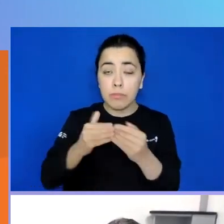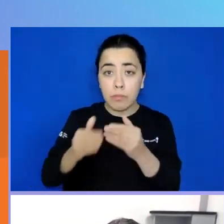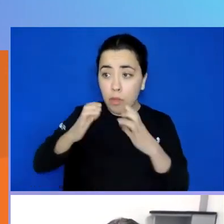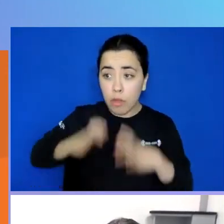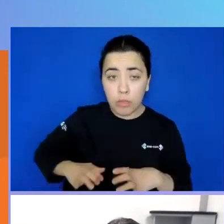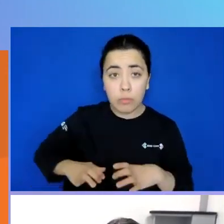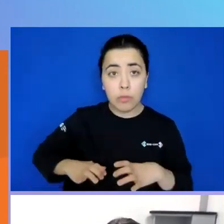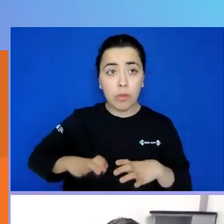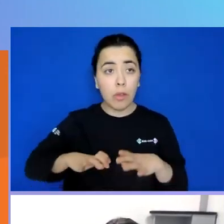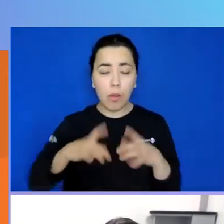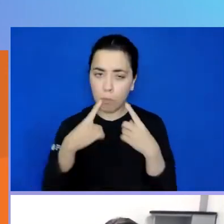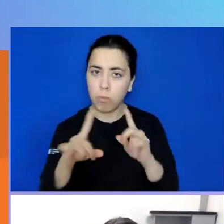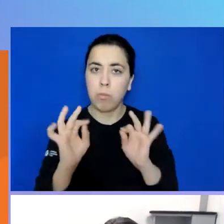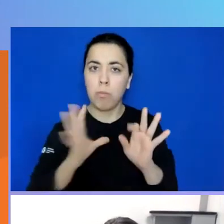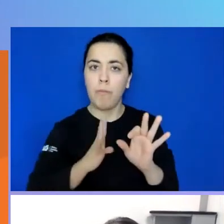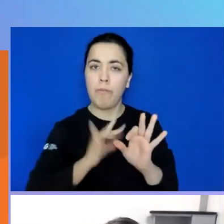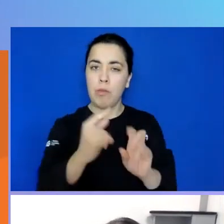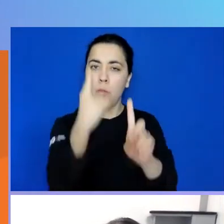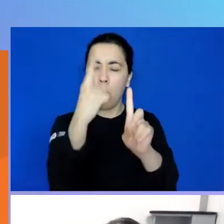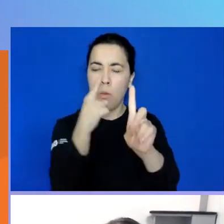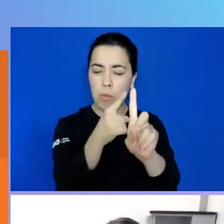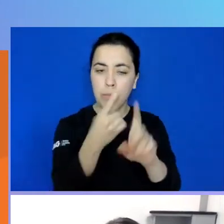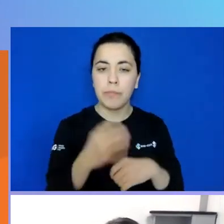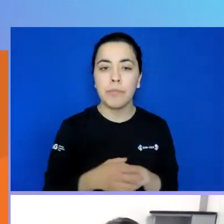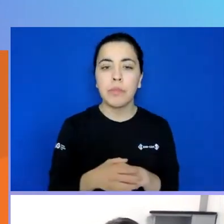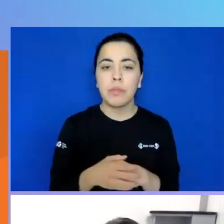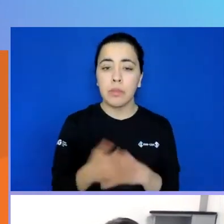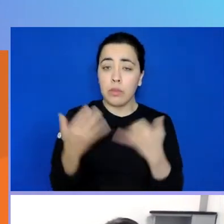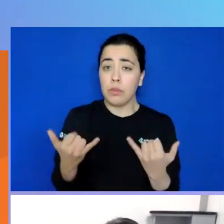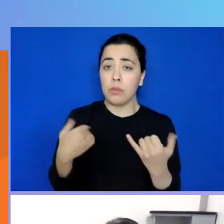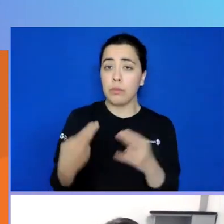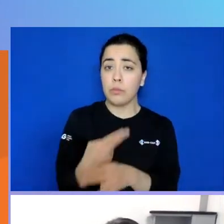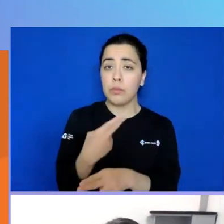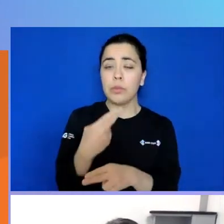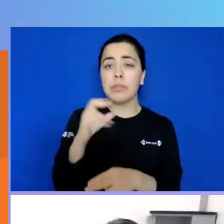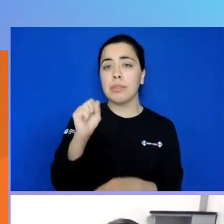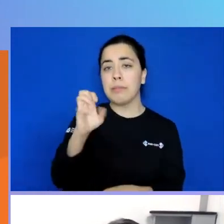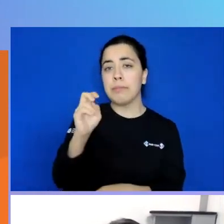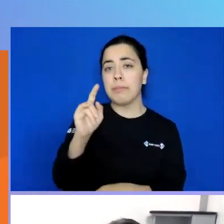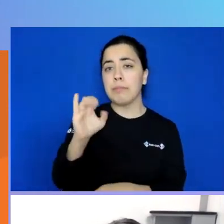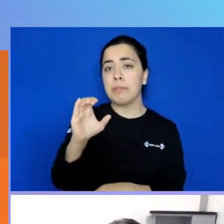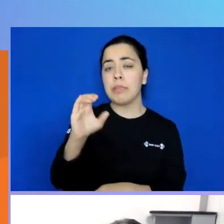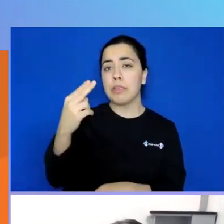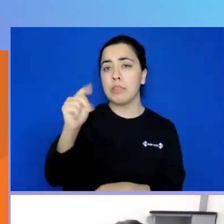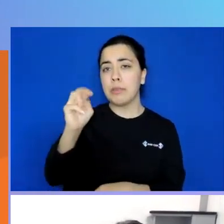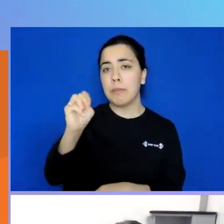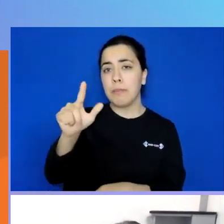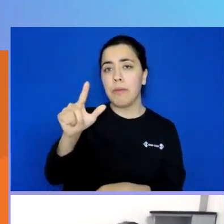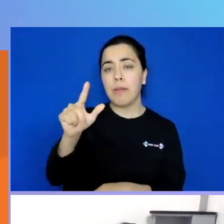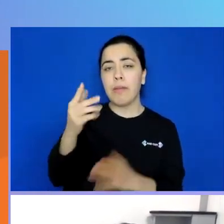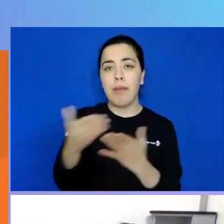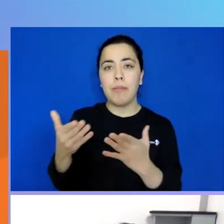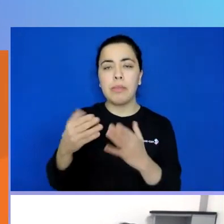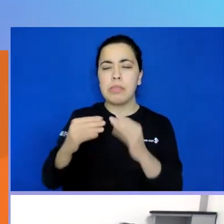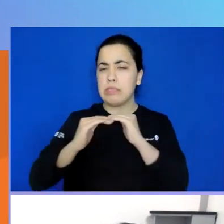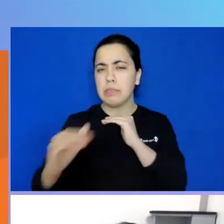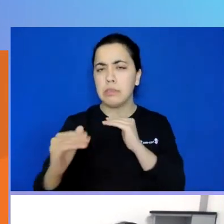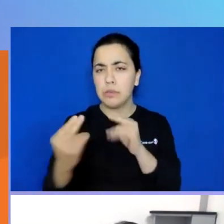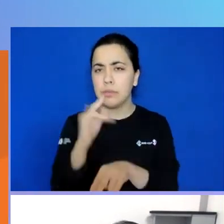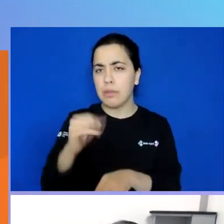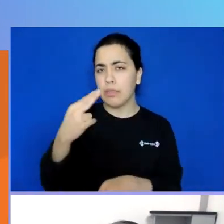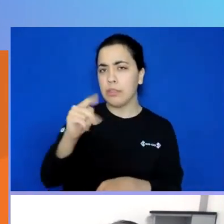the goal is maybe semantic HTML elements used consistently. So then what's the iterative